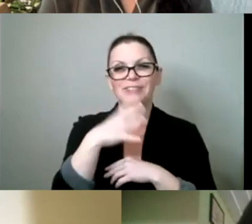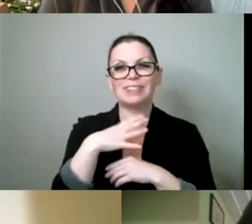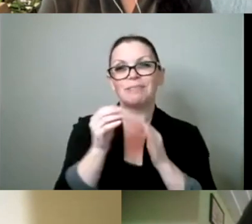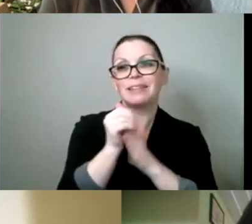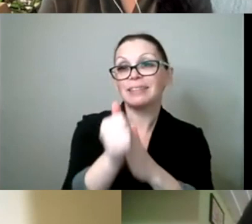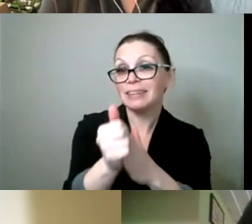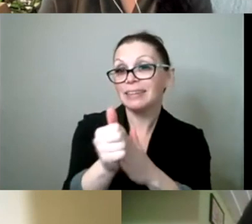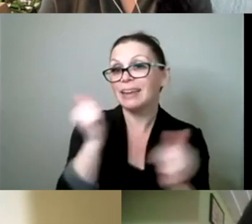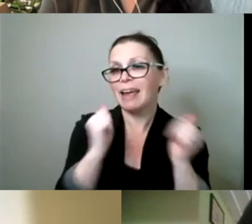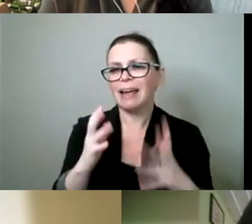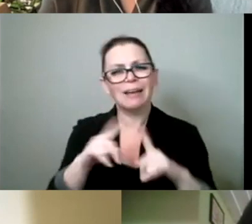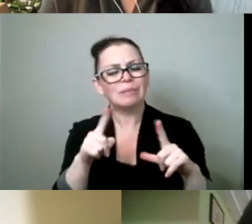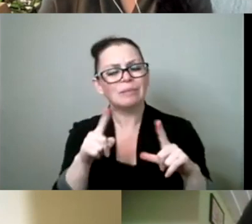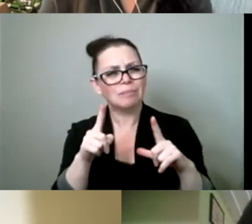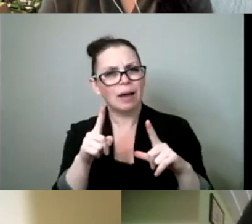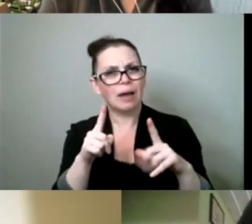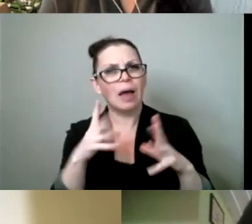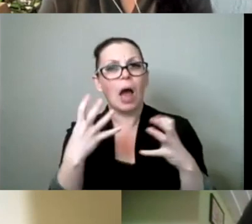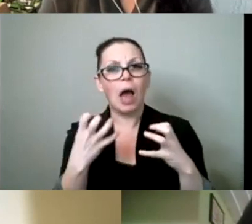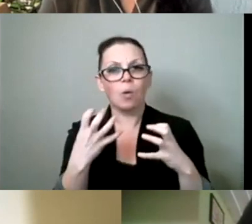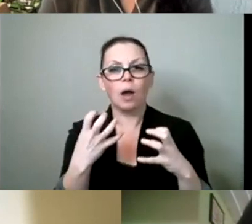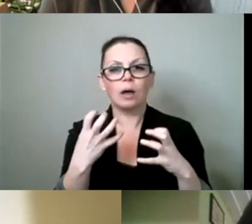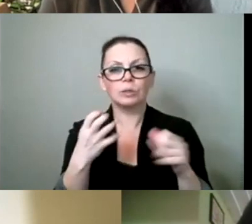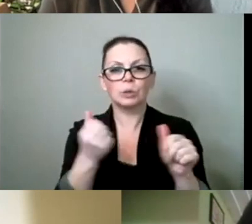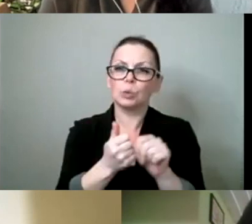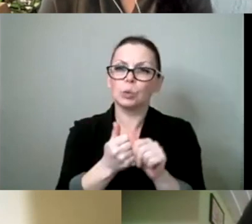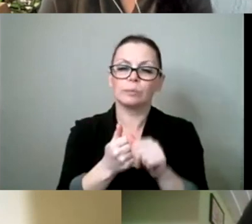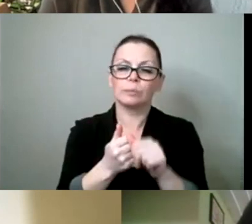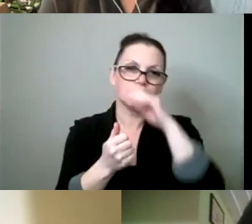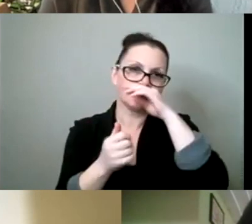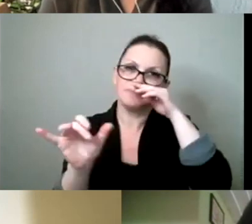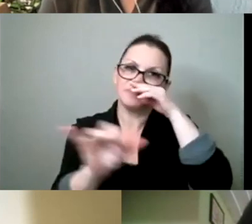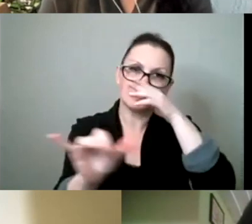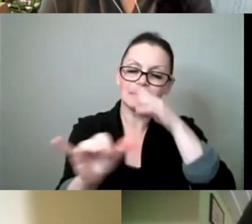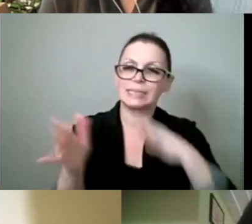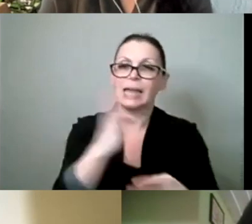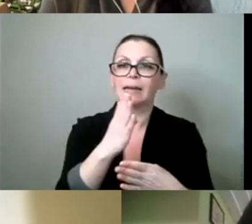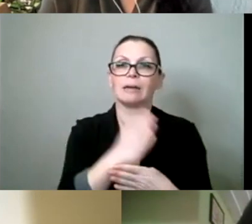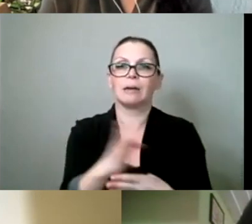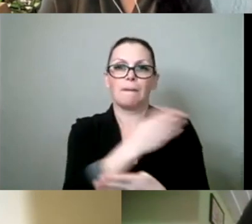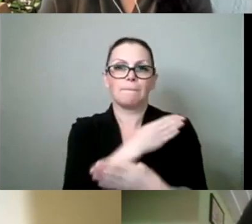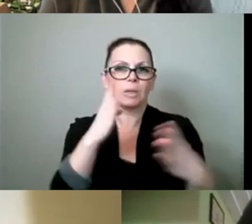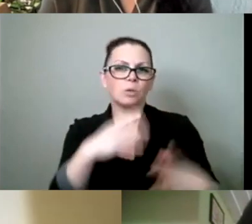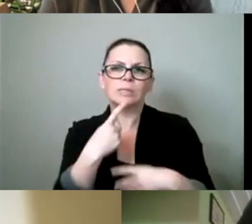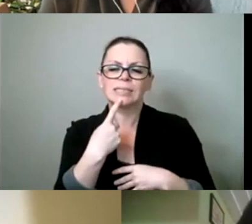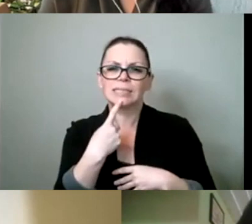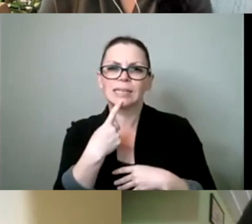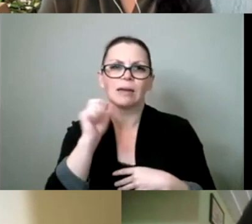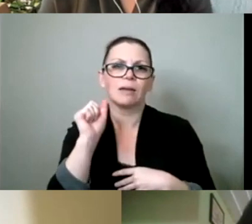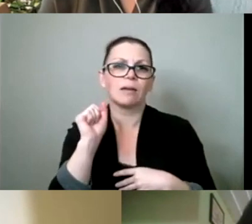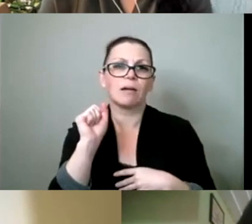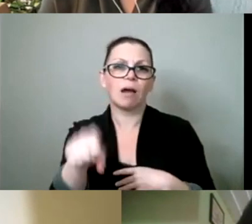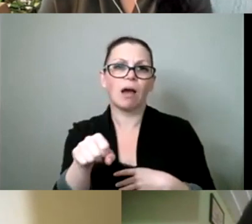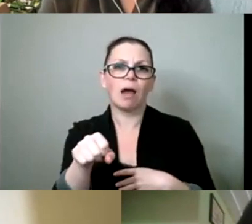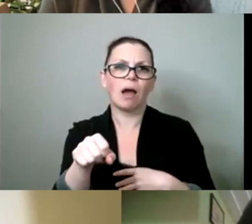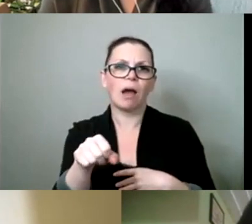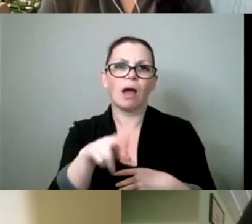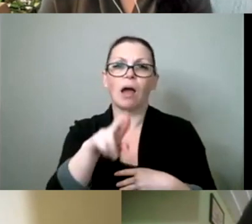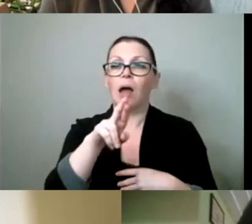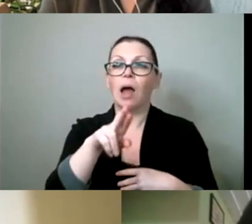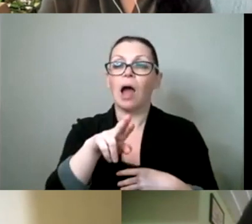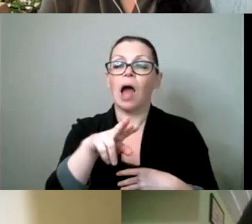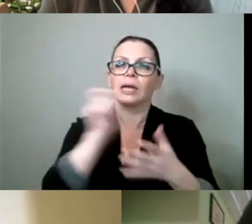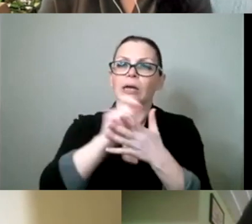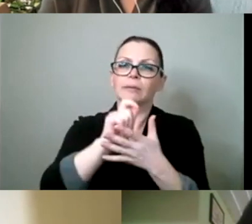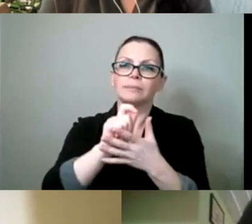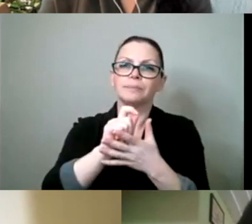just, can we just get out of, it's like a musician said, he can put out a whole bunch of like R&B love